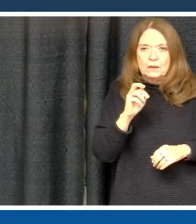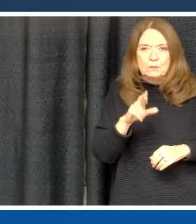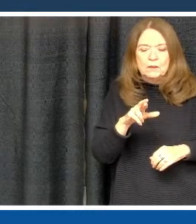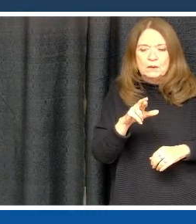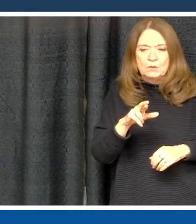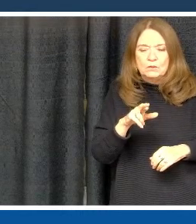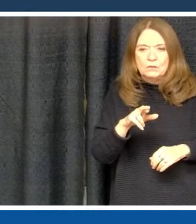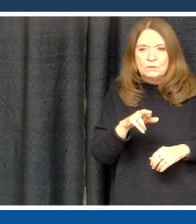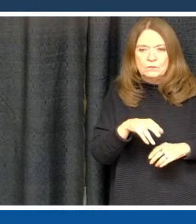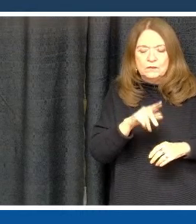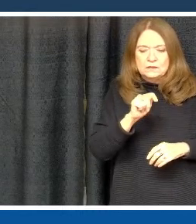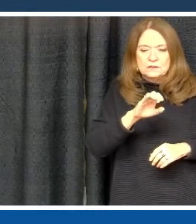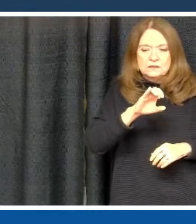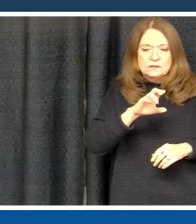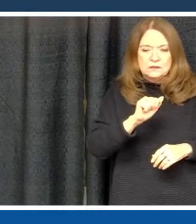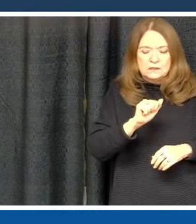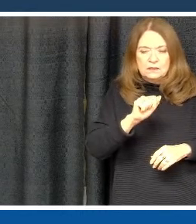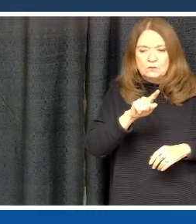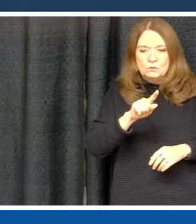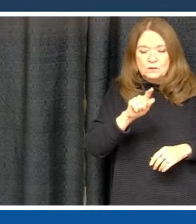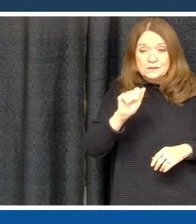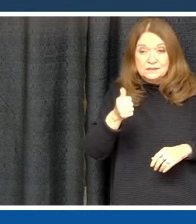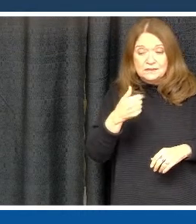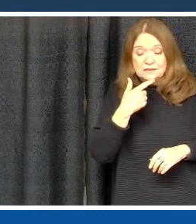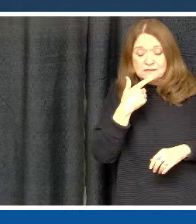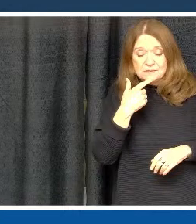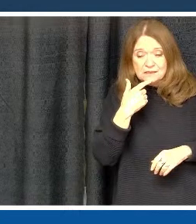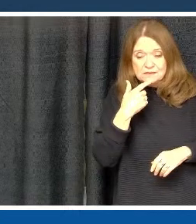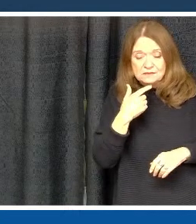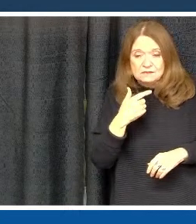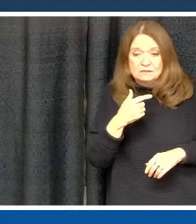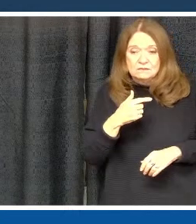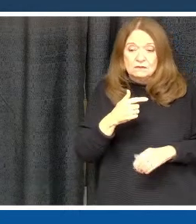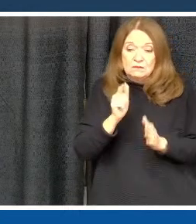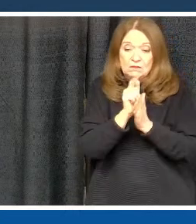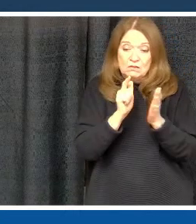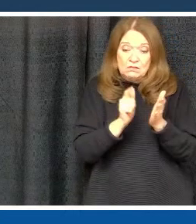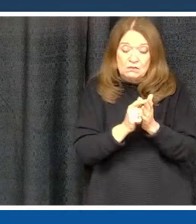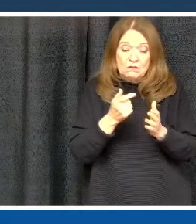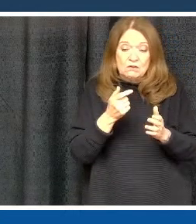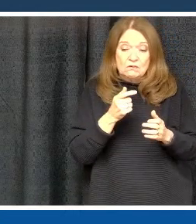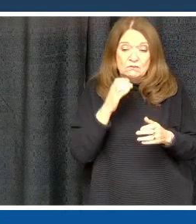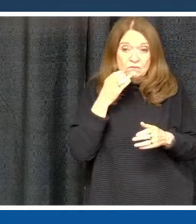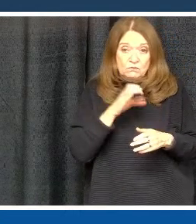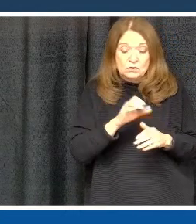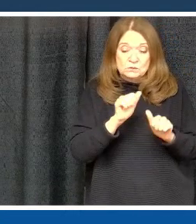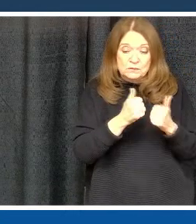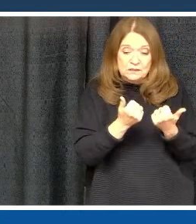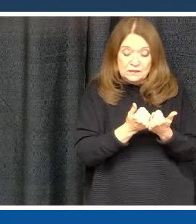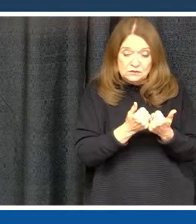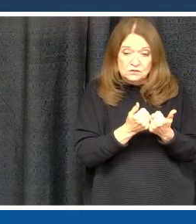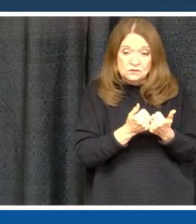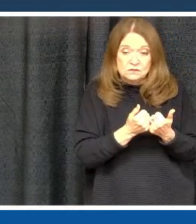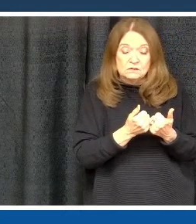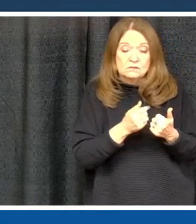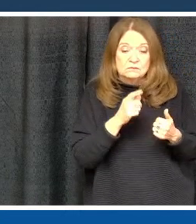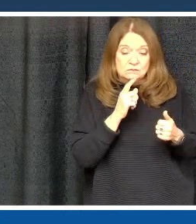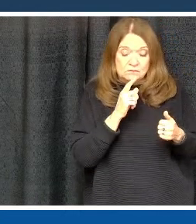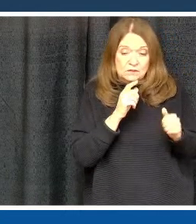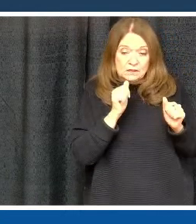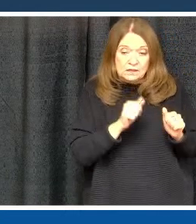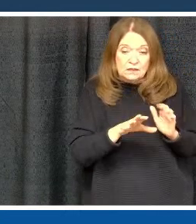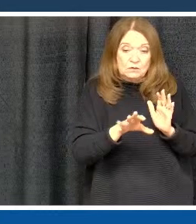TCA 5521-110 says, a law enforcement agency authorized to enforce parking laws may appoint